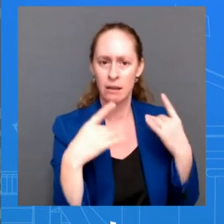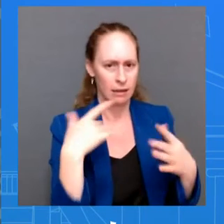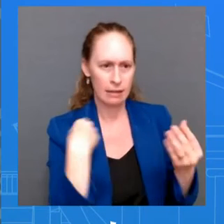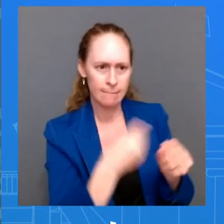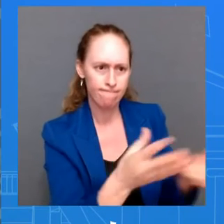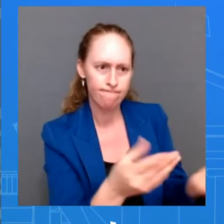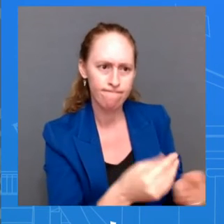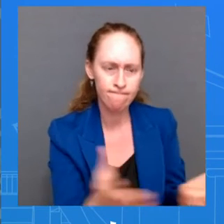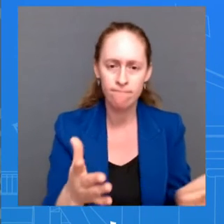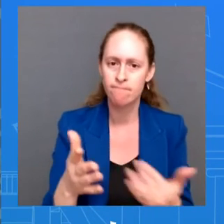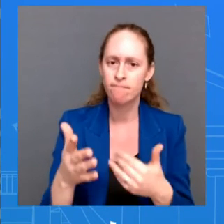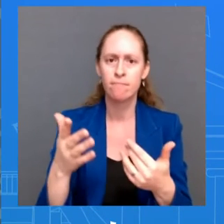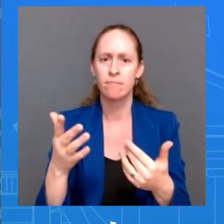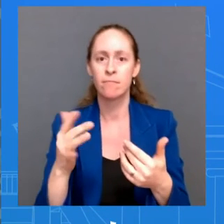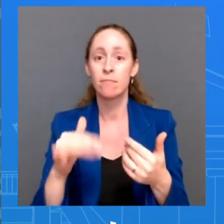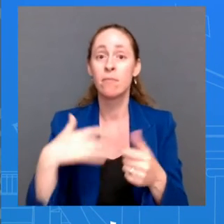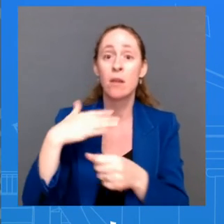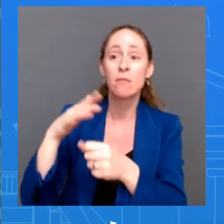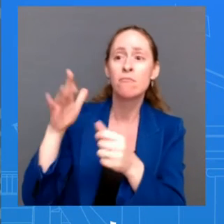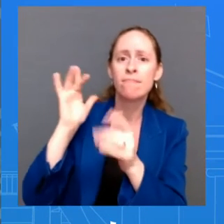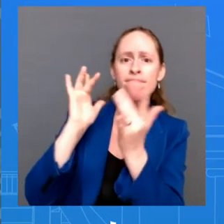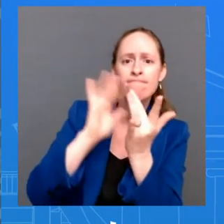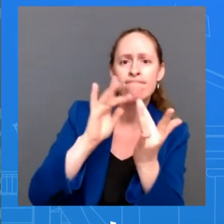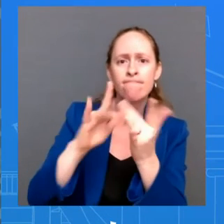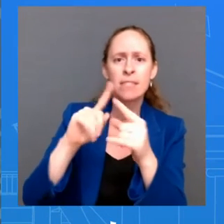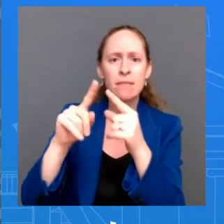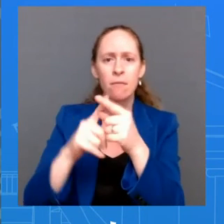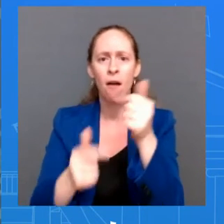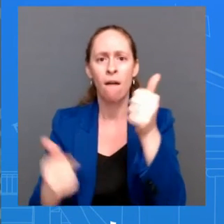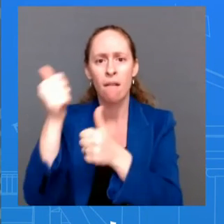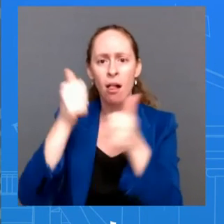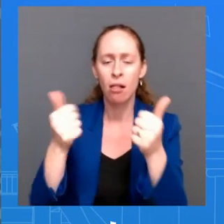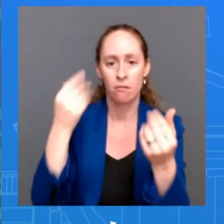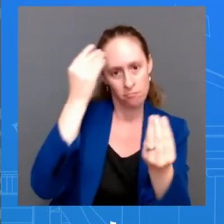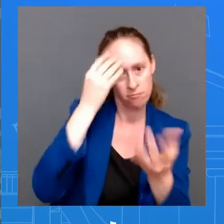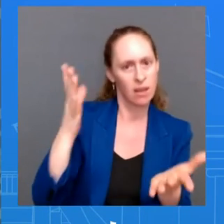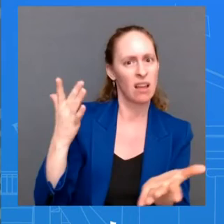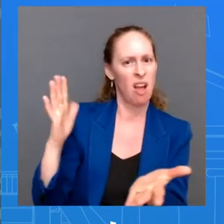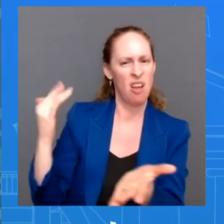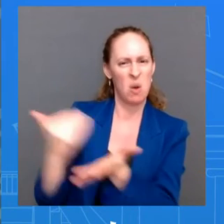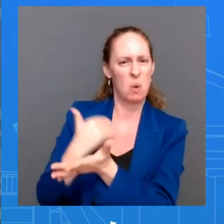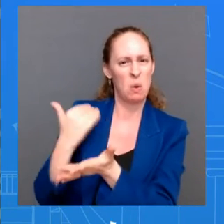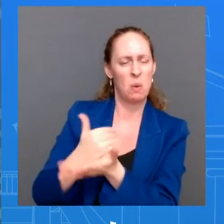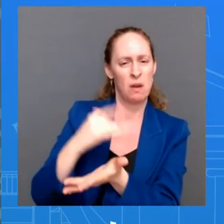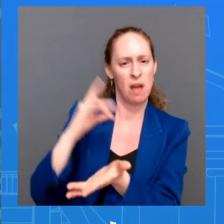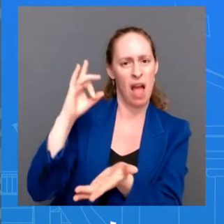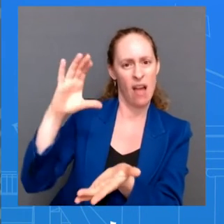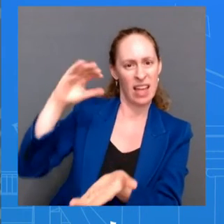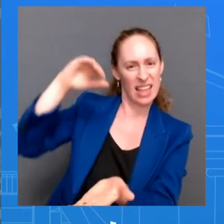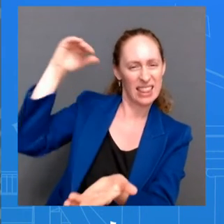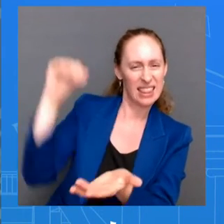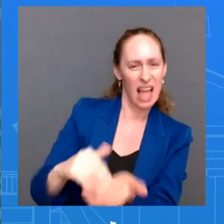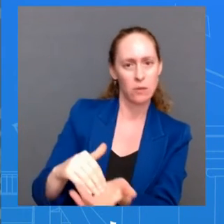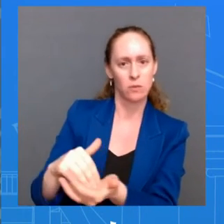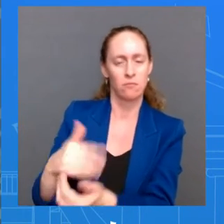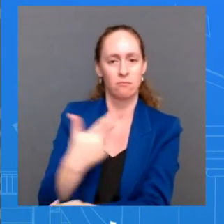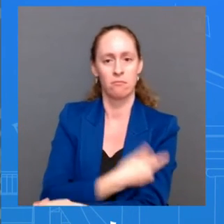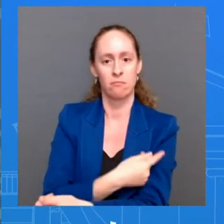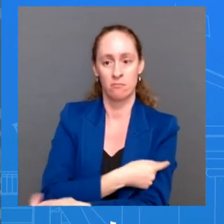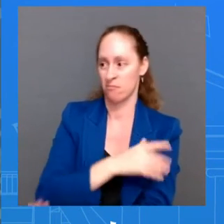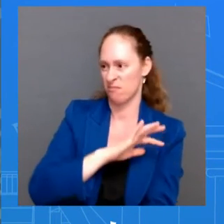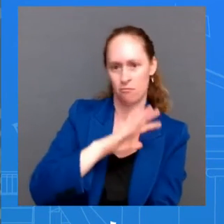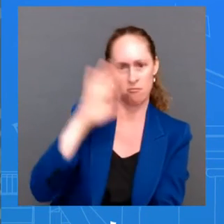another close to 800,000 doses that we will put out there. That's a total of 1.1 million